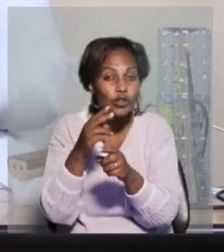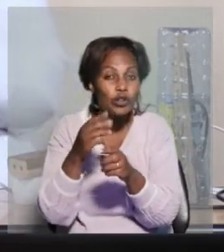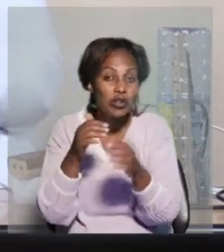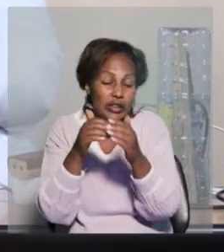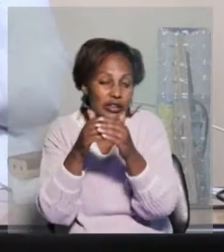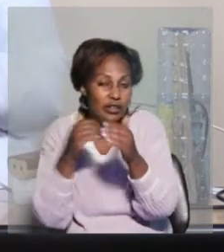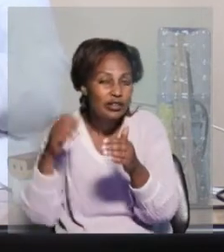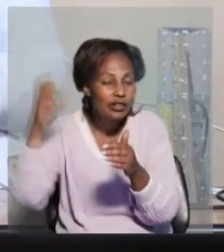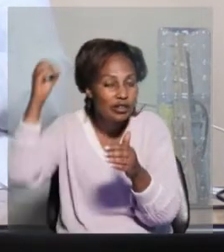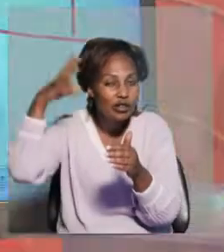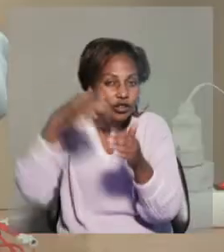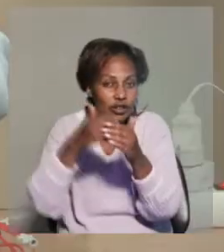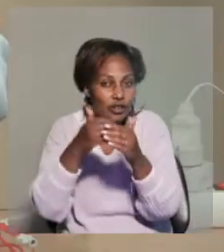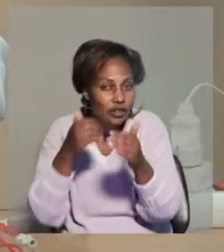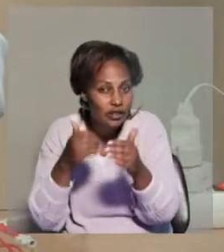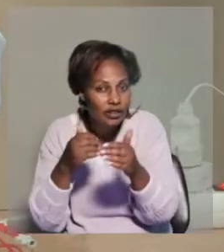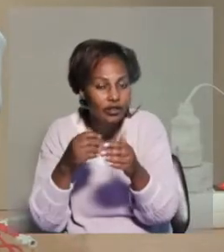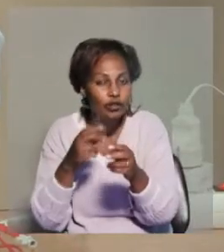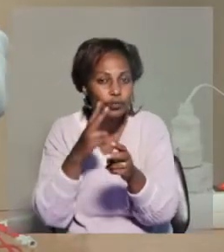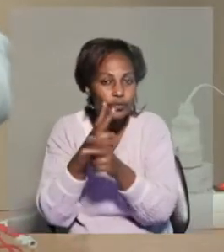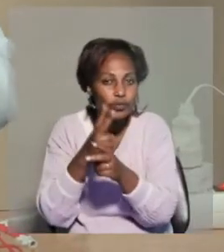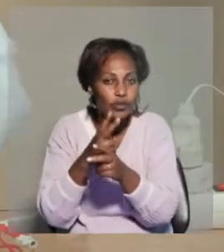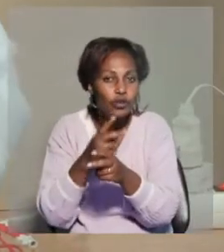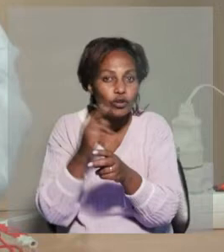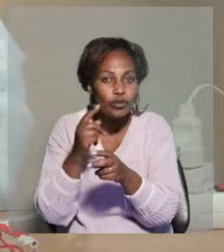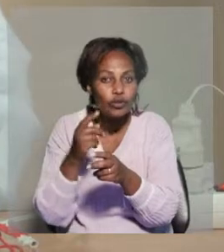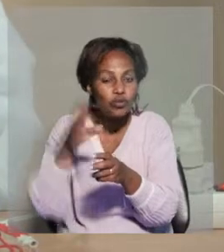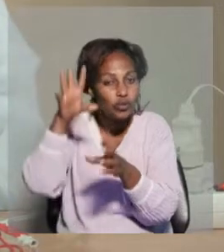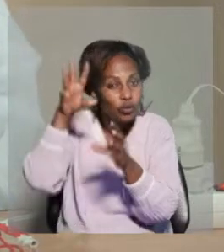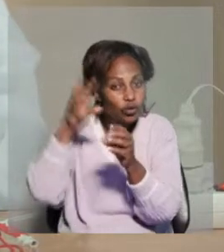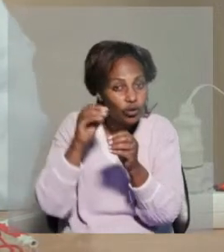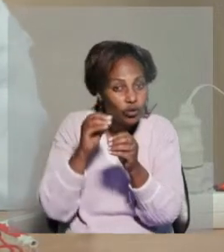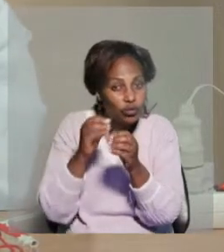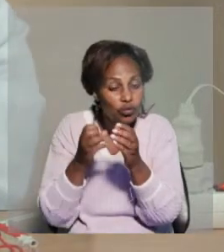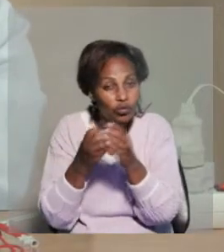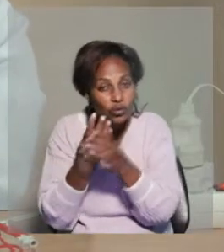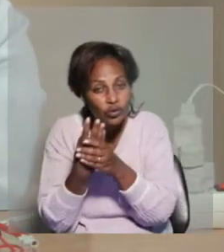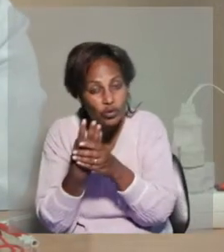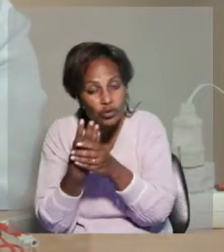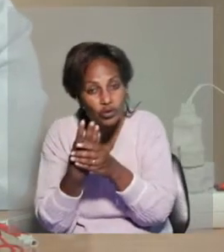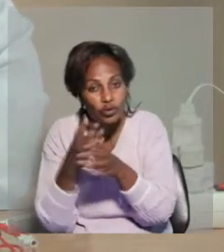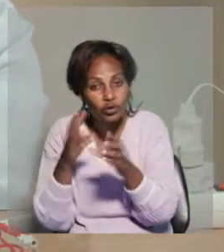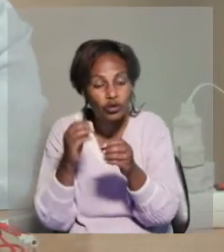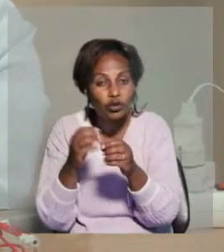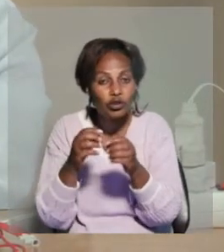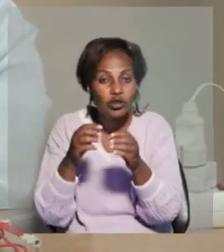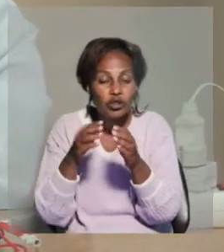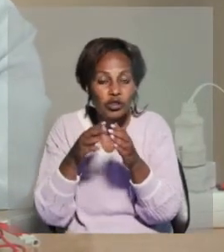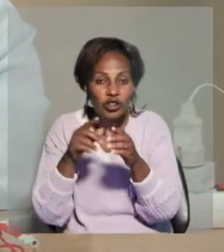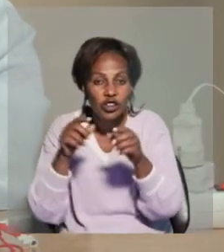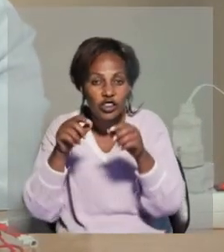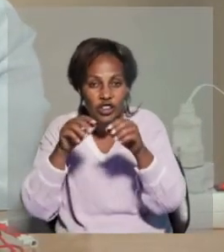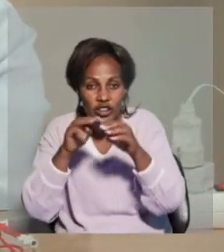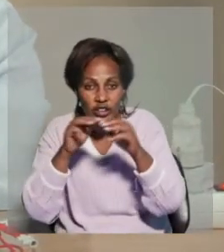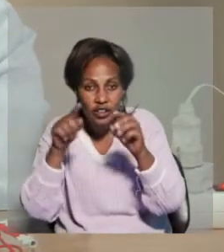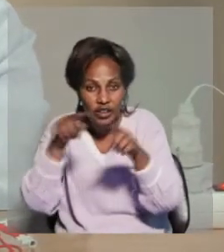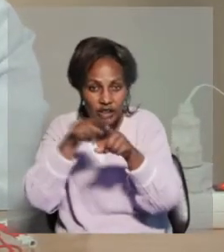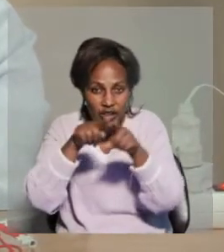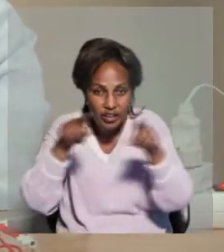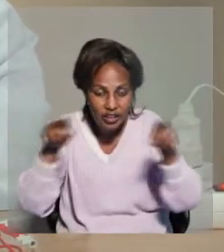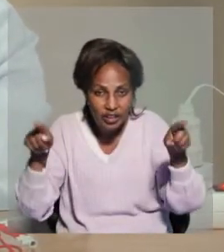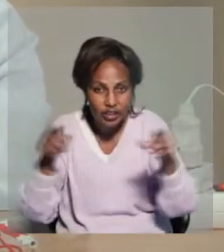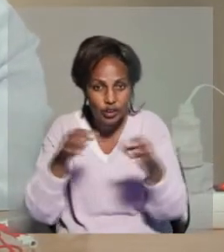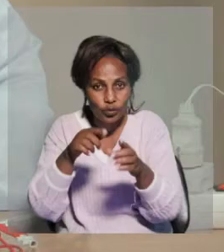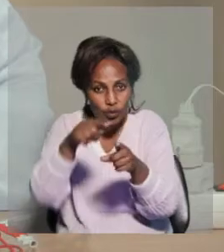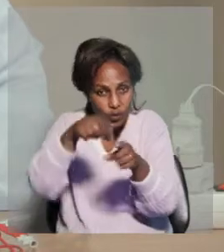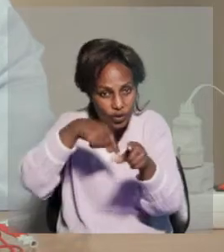decreases very fast if we recede from the source. So this distance has to be the same for all bulbs when we